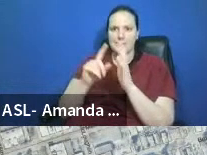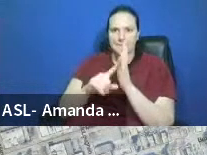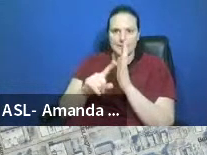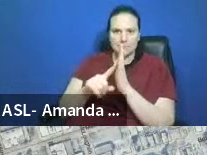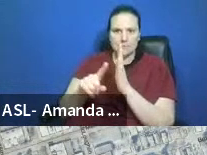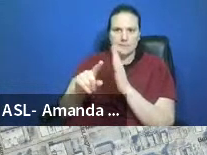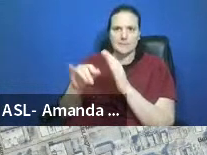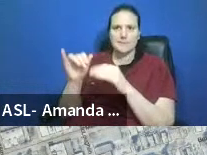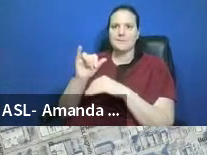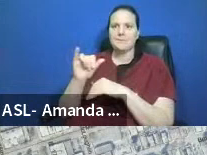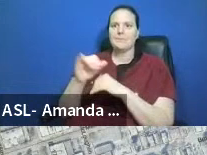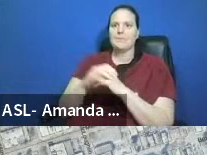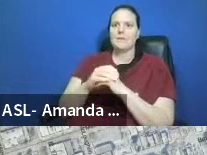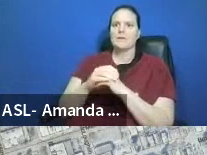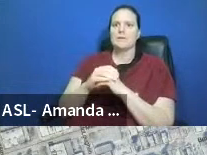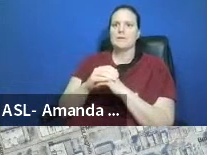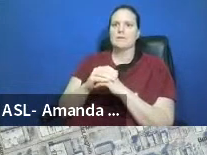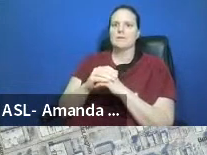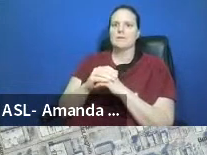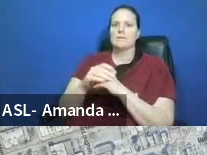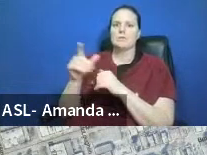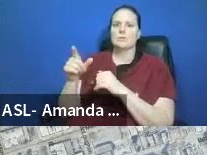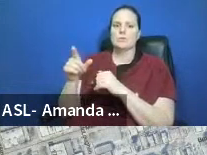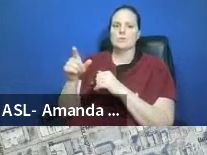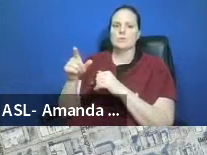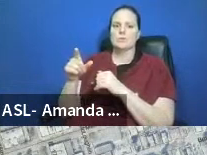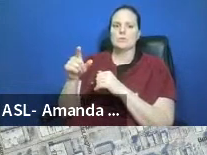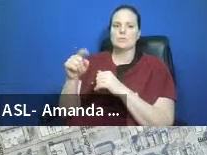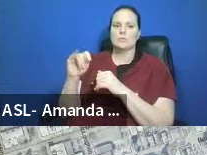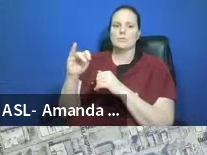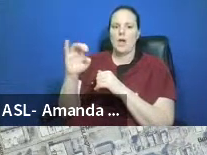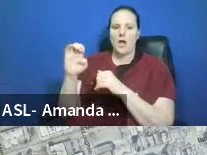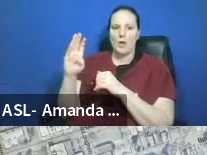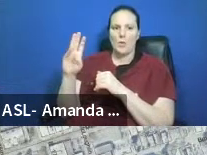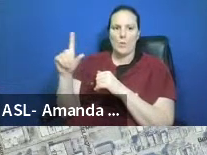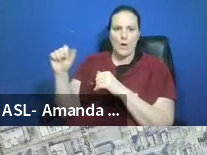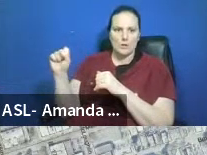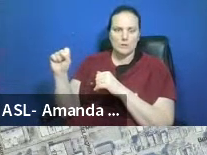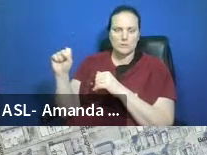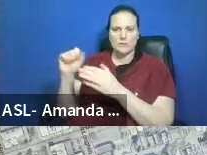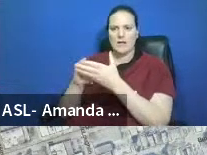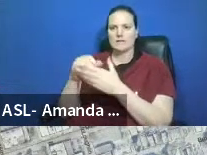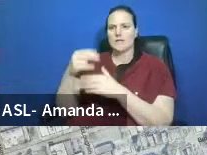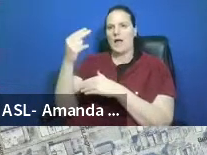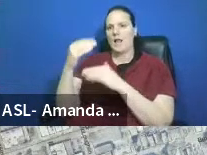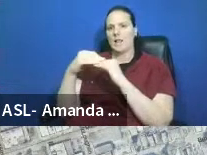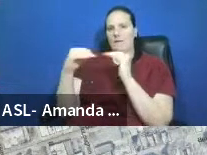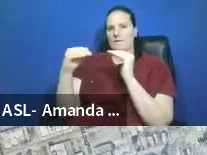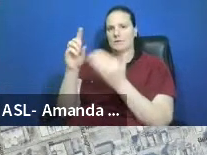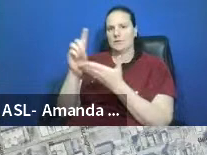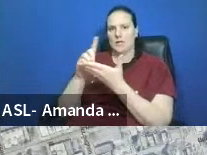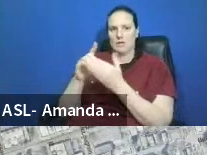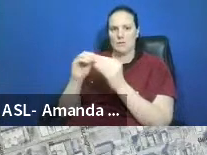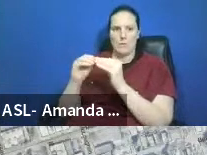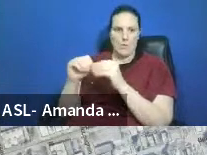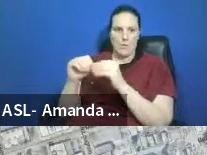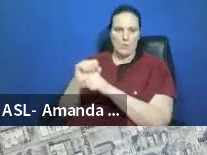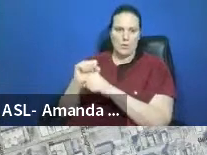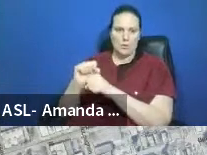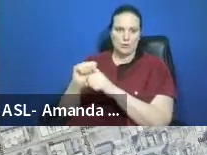as tieback of walls. And again, these are high level design, more work to do to figure